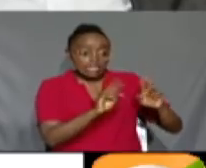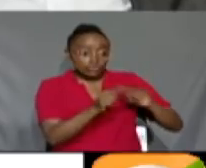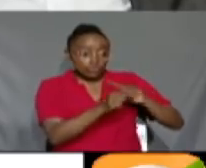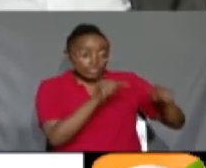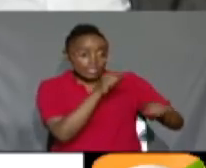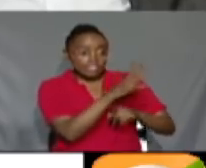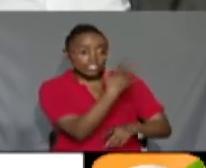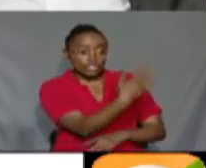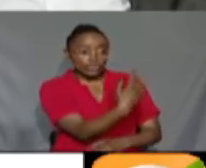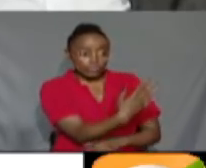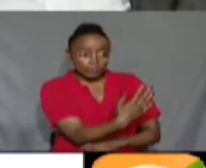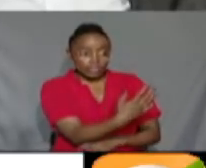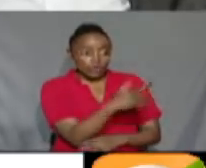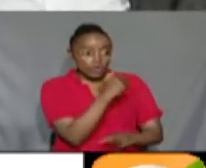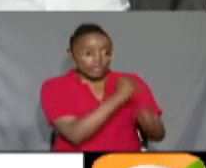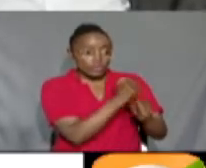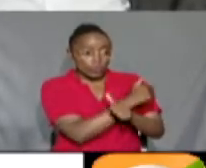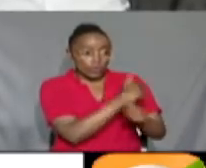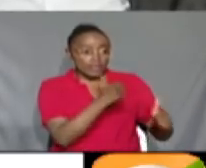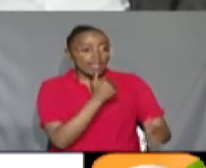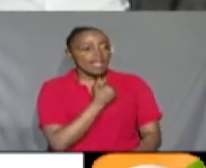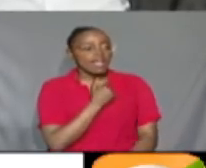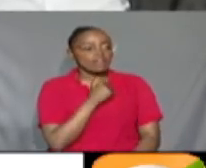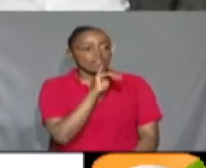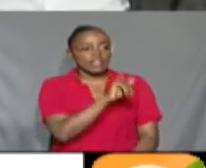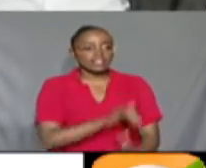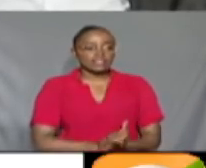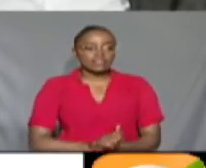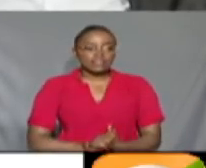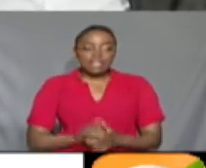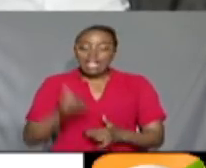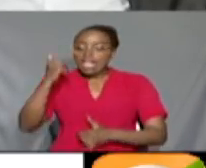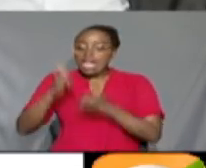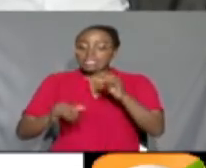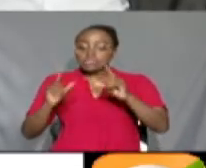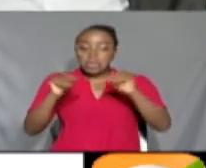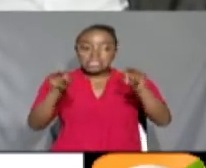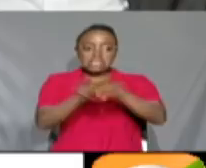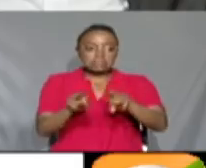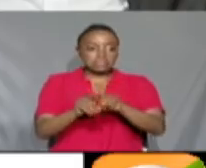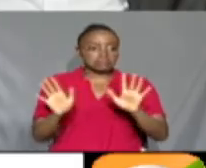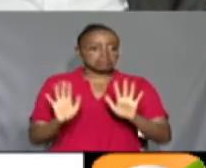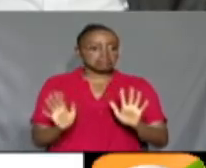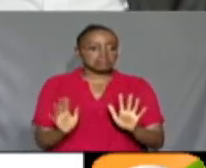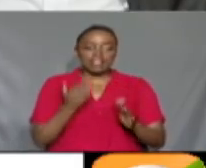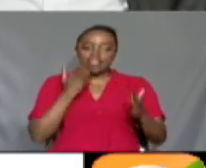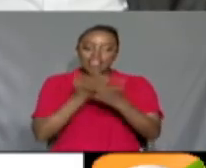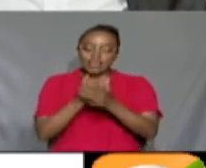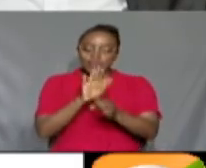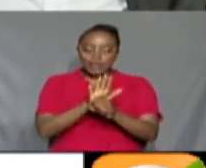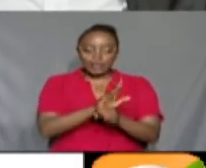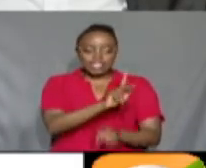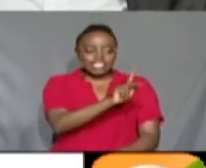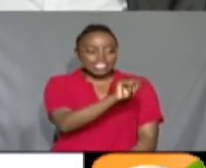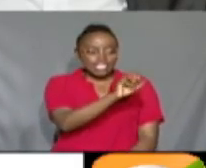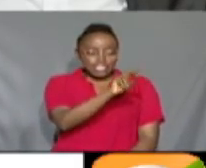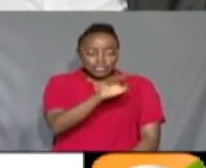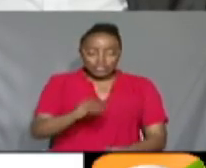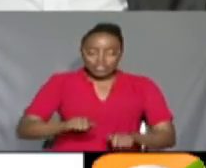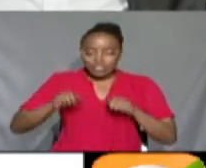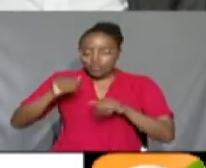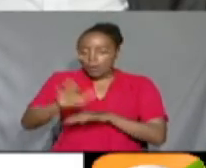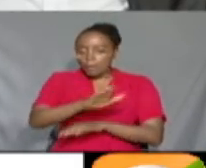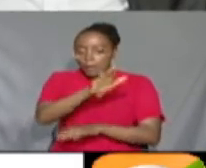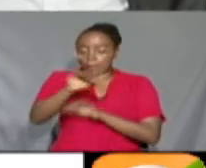the last word. You are doing very well. Thank by you. By having what you Honorable, I can't keep giving you last words, both of you. Thank you so much. Honorable Jeremiah Kioni, of course, the chair of the